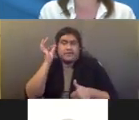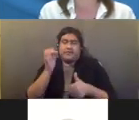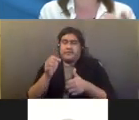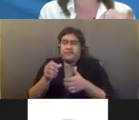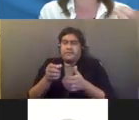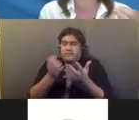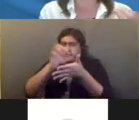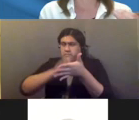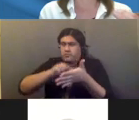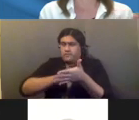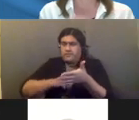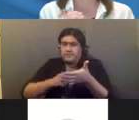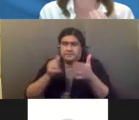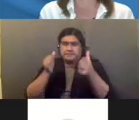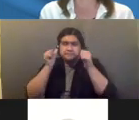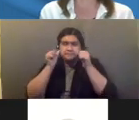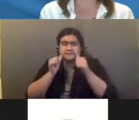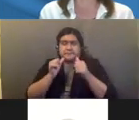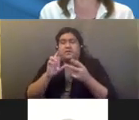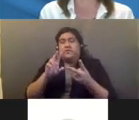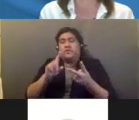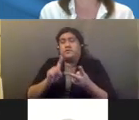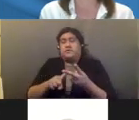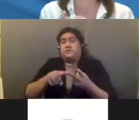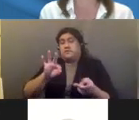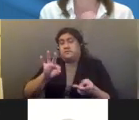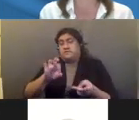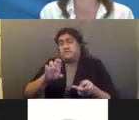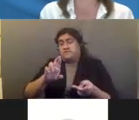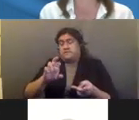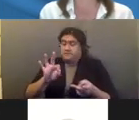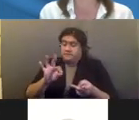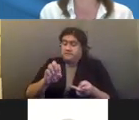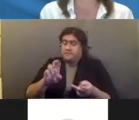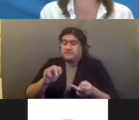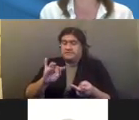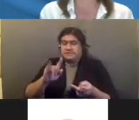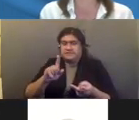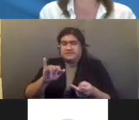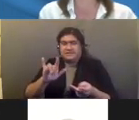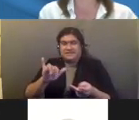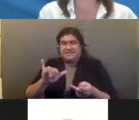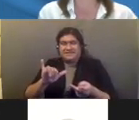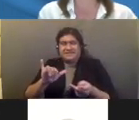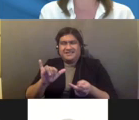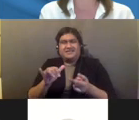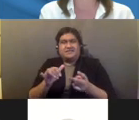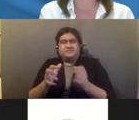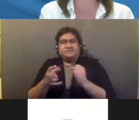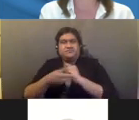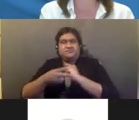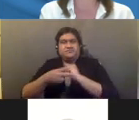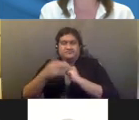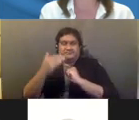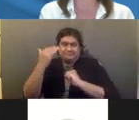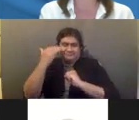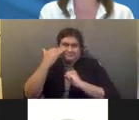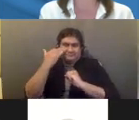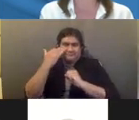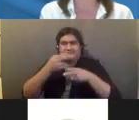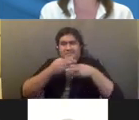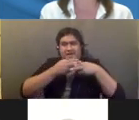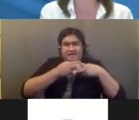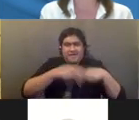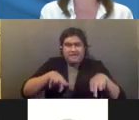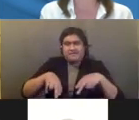you know, we can do appeals and sometimes engage legal advocates in really pushing forward on why something